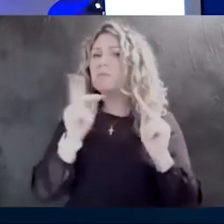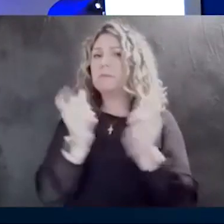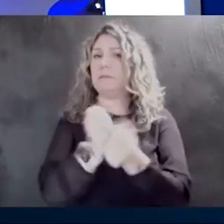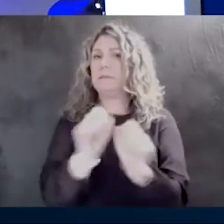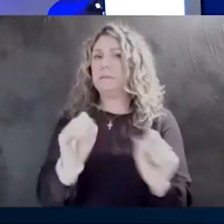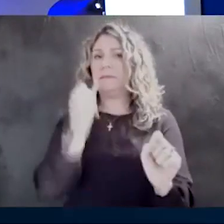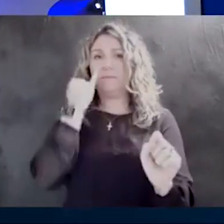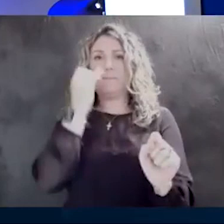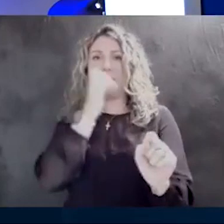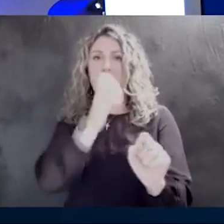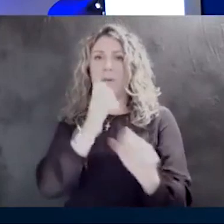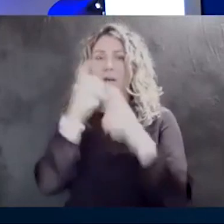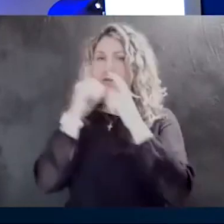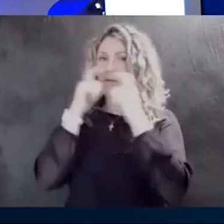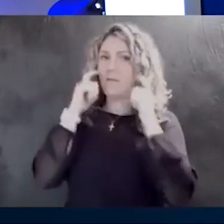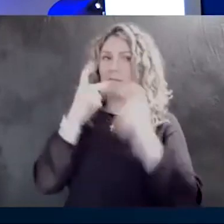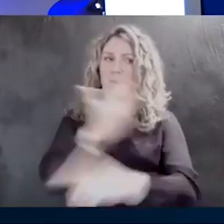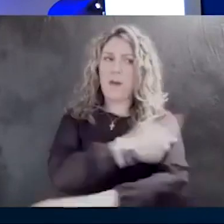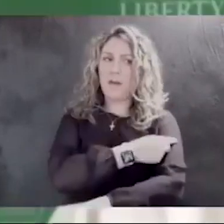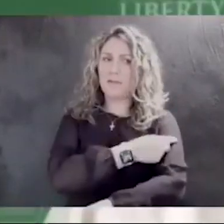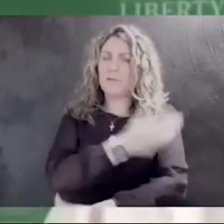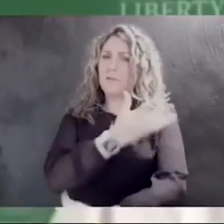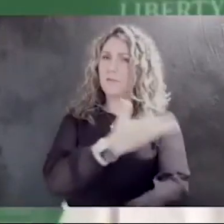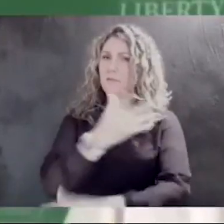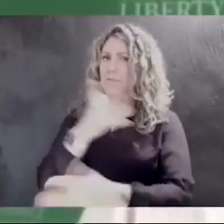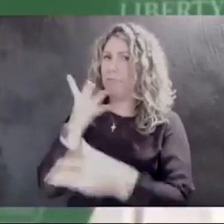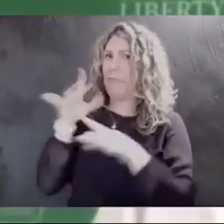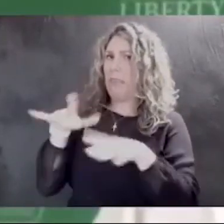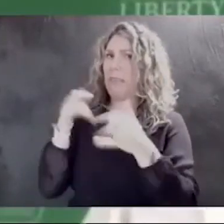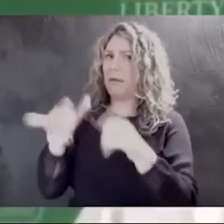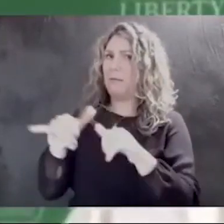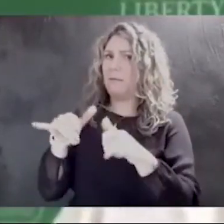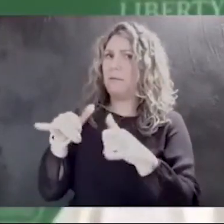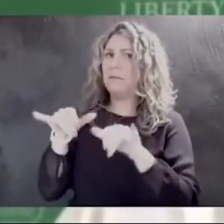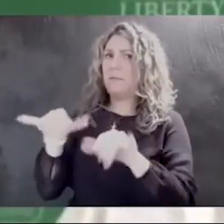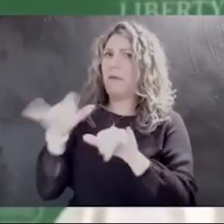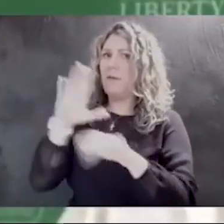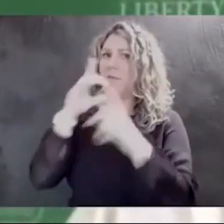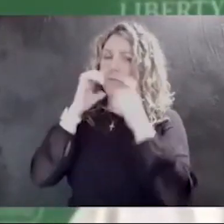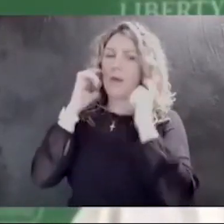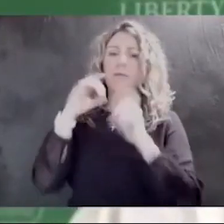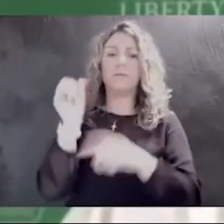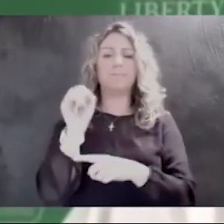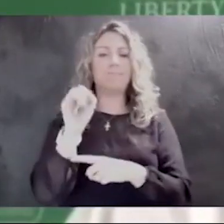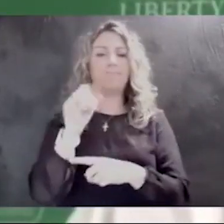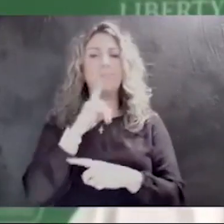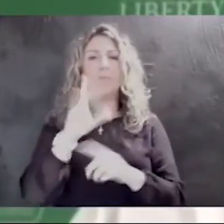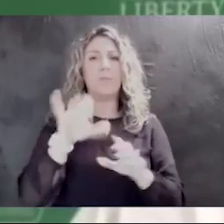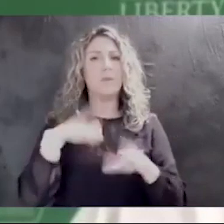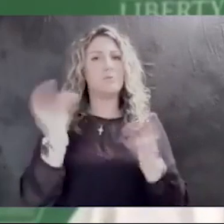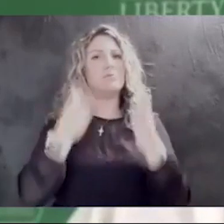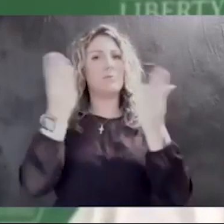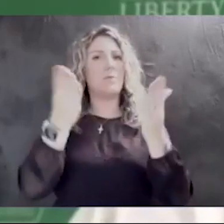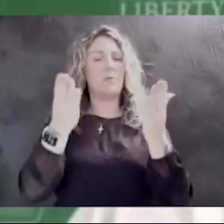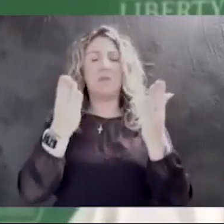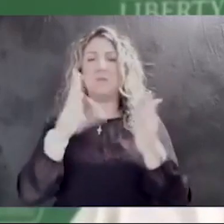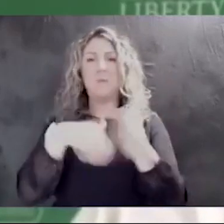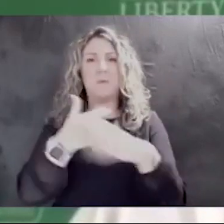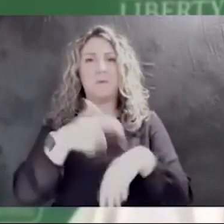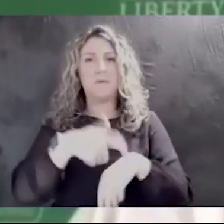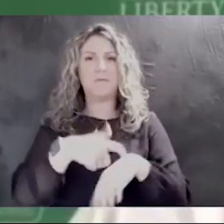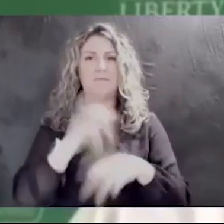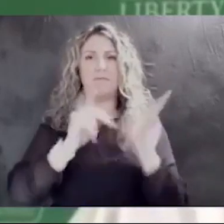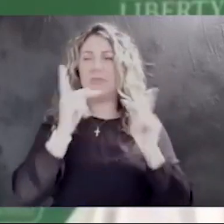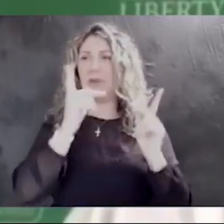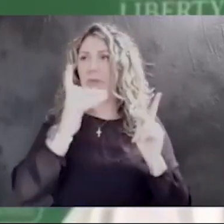and keep your mask on? Of course. I mean, that's been the recommendation all along. I think people did not understand it